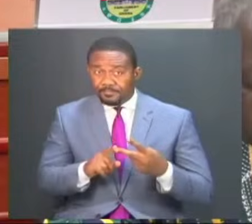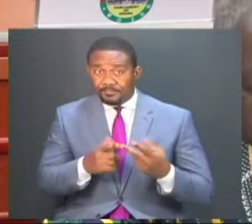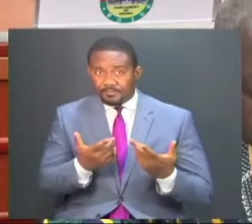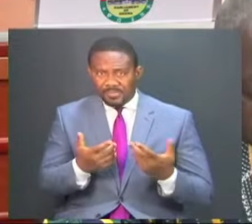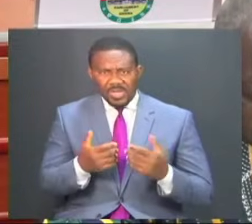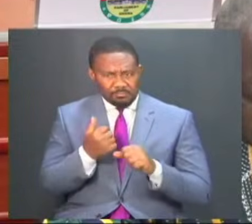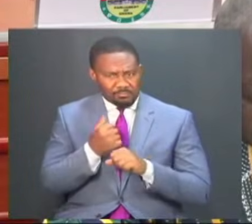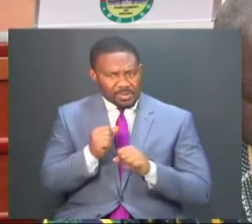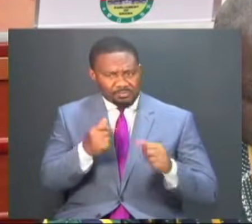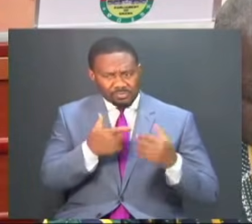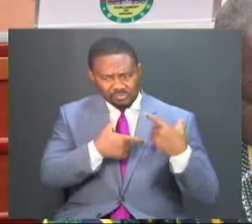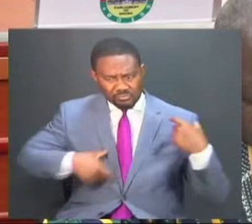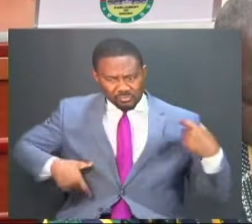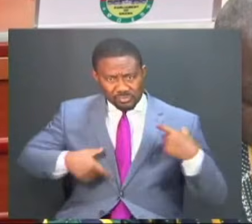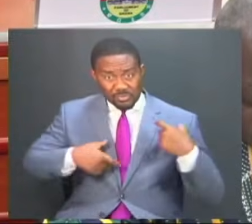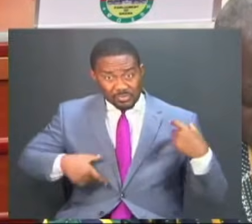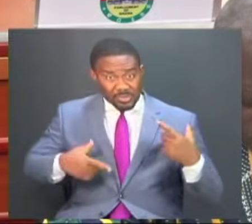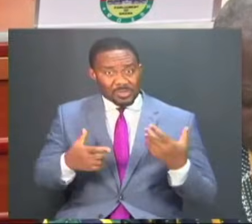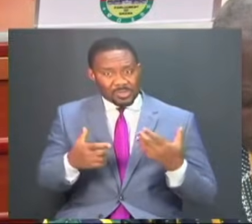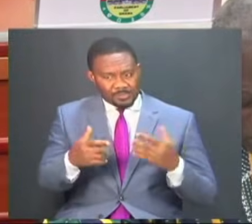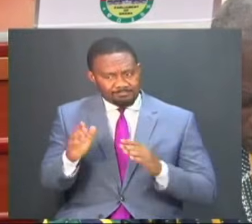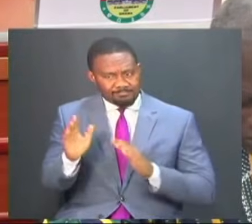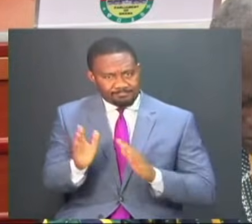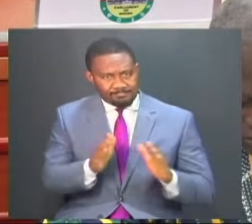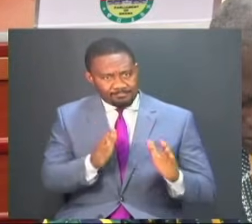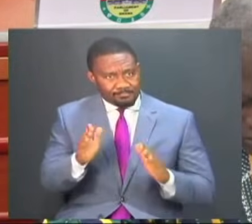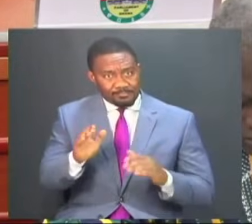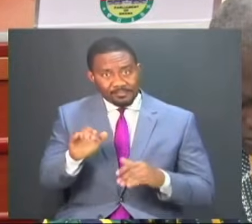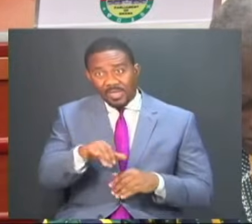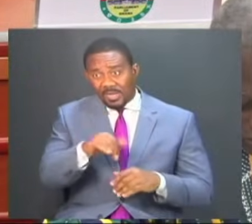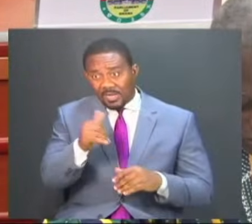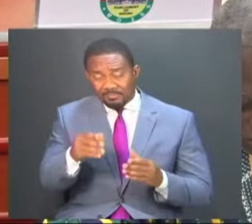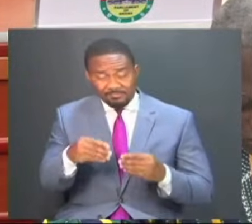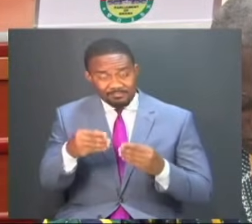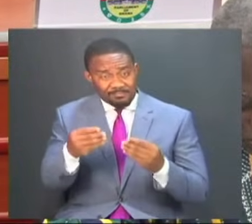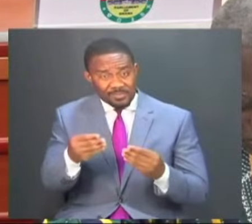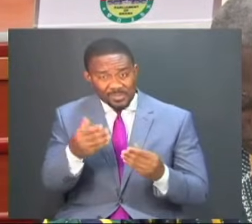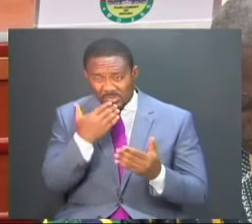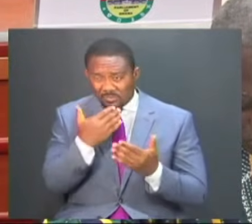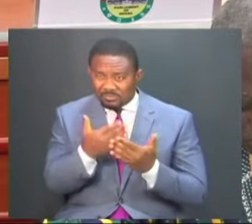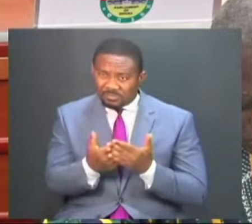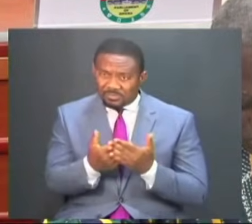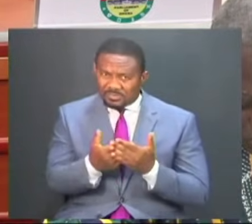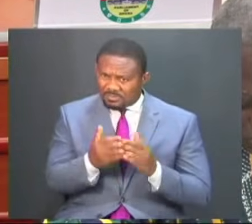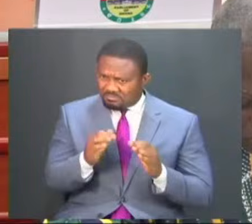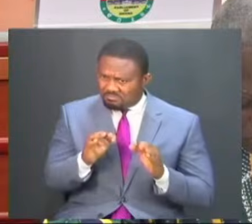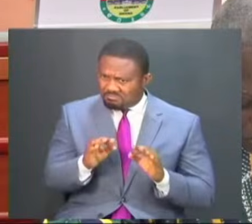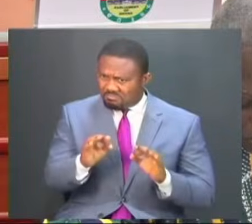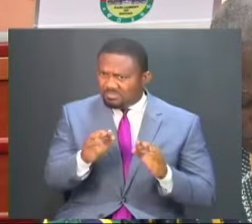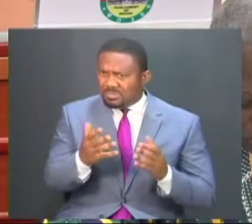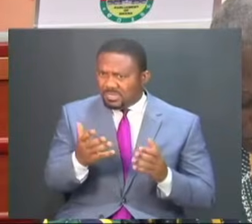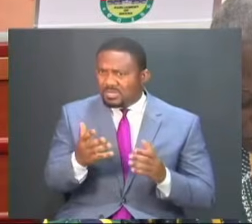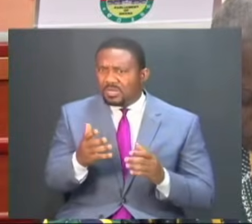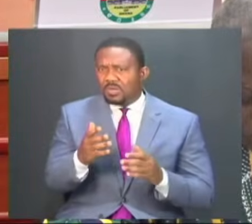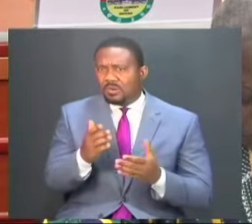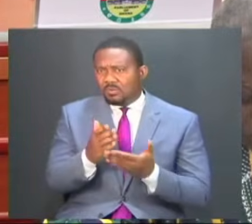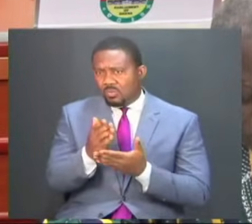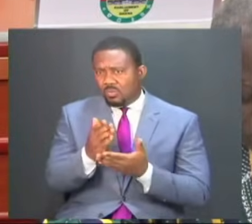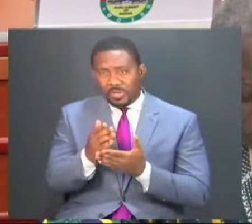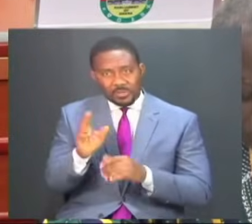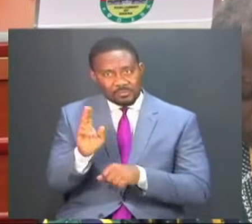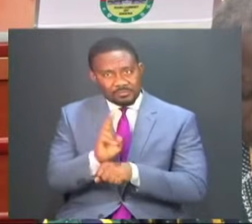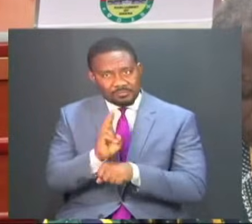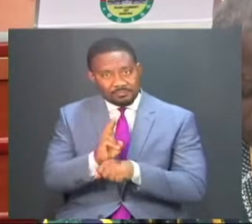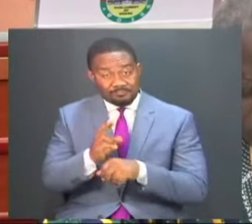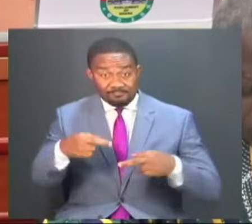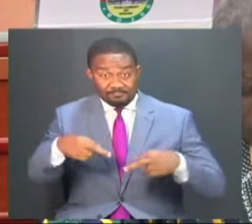road users, and also provide for the effective and efficient usage of our roads. The